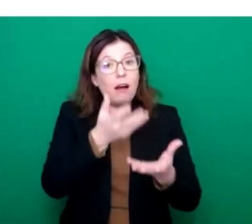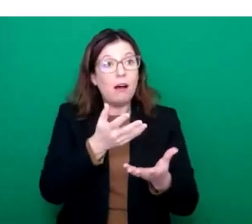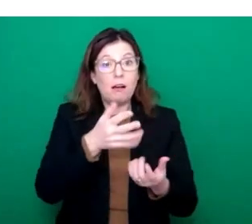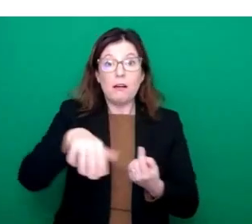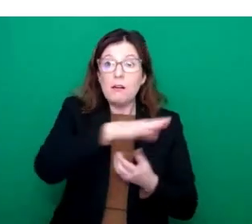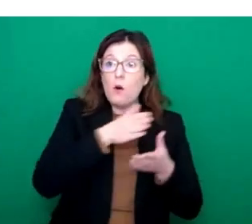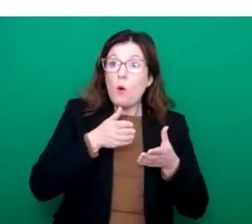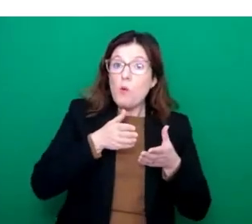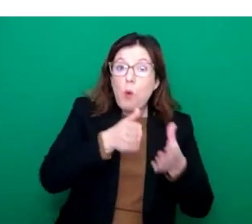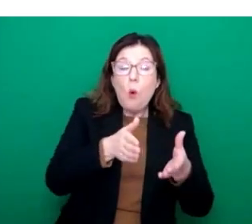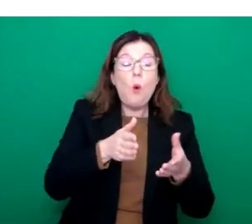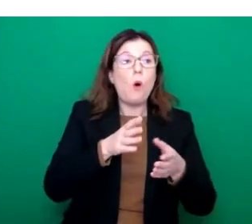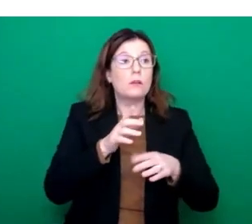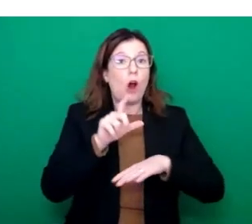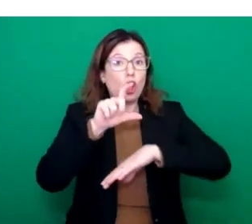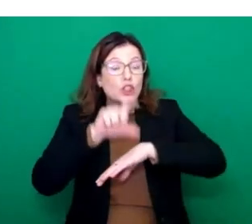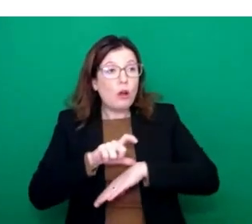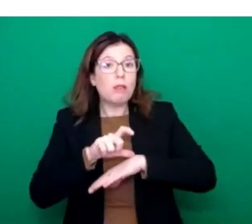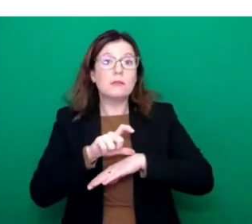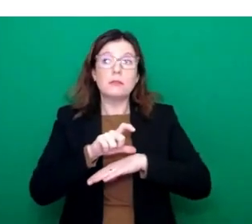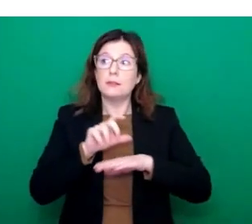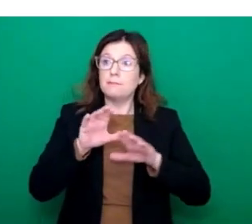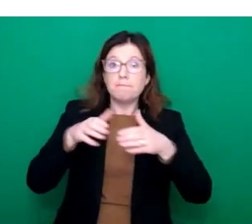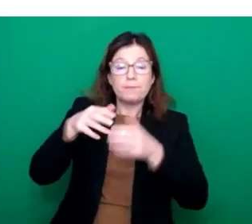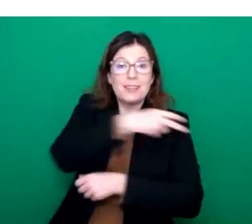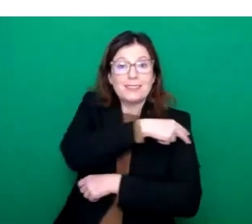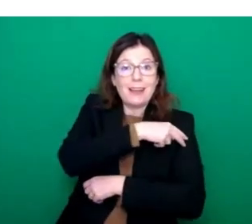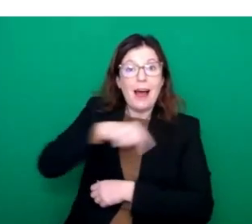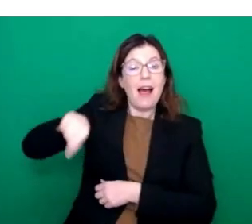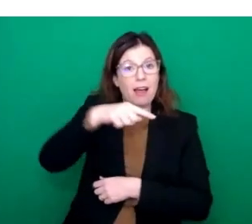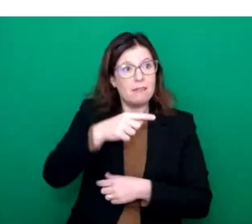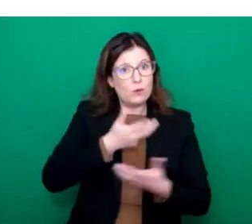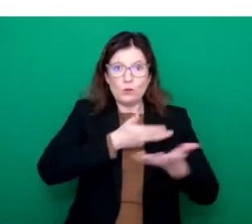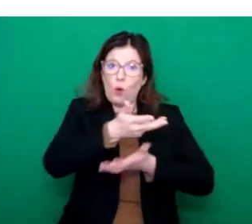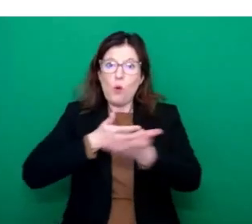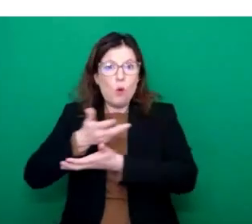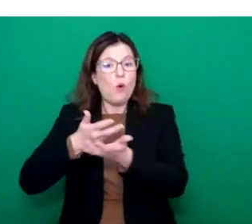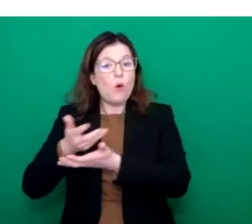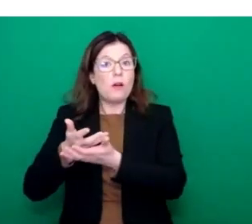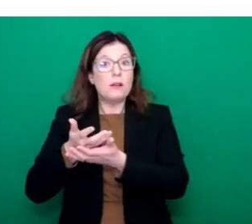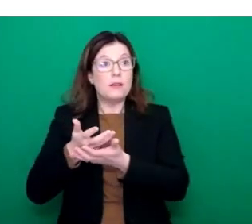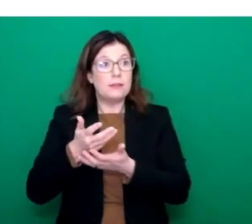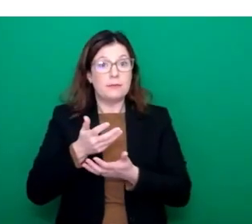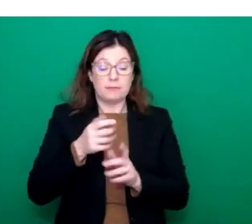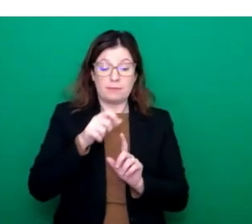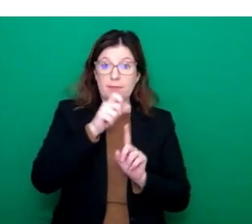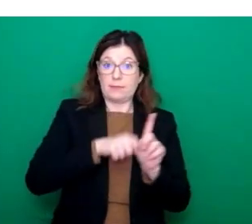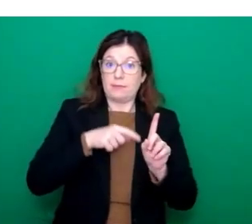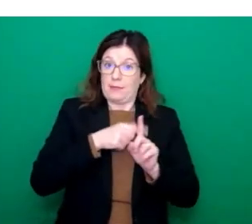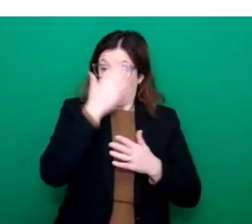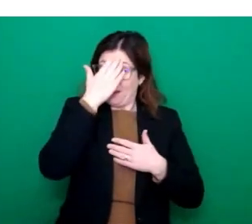consultant and the team around them. There will be a team associated with them. And if somebody has mental health issues,